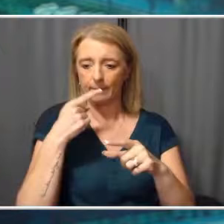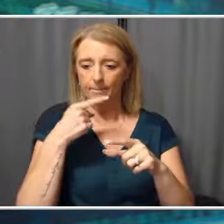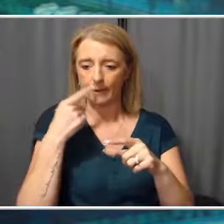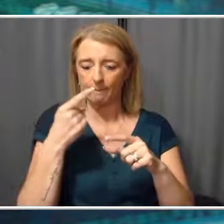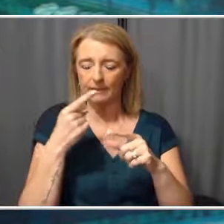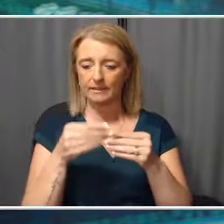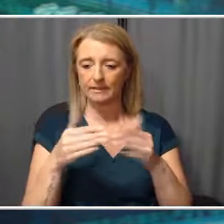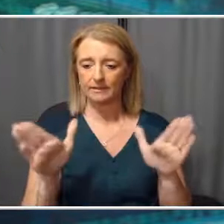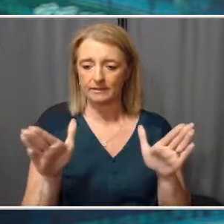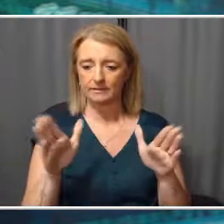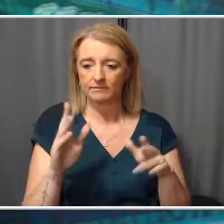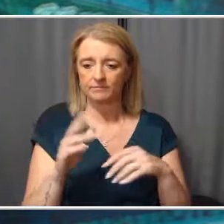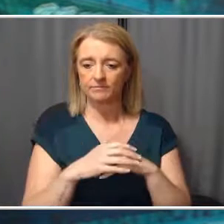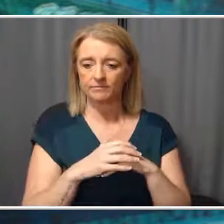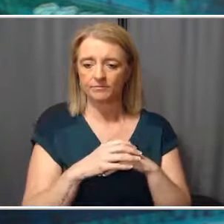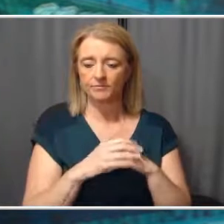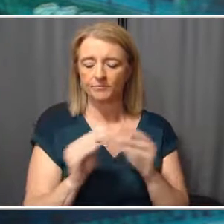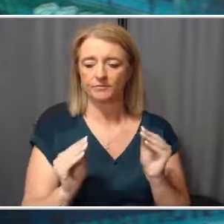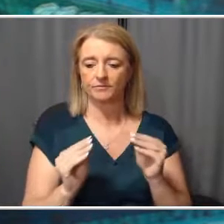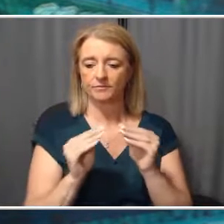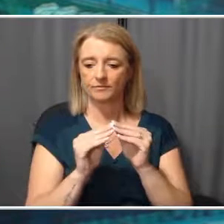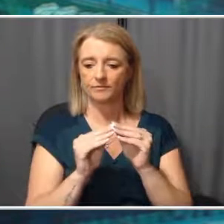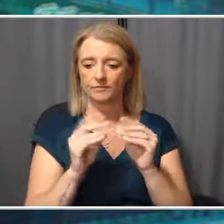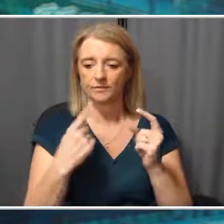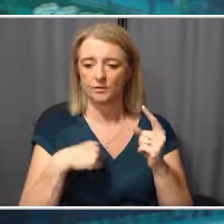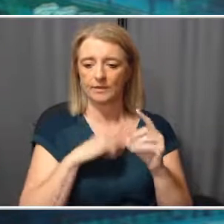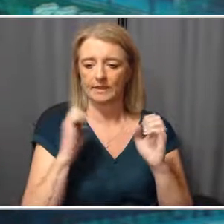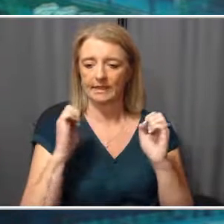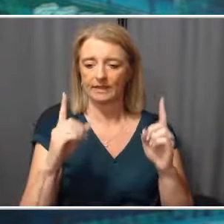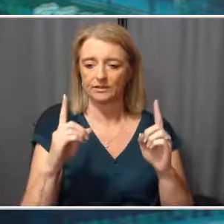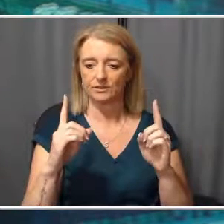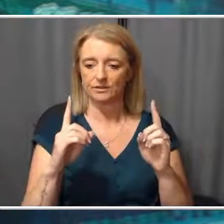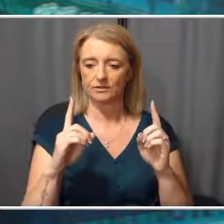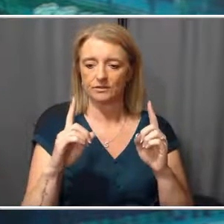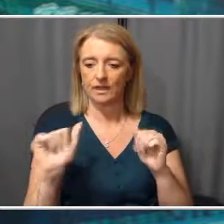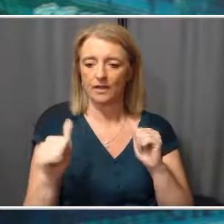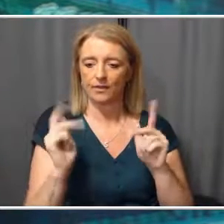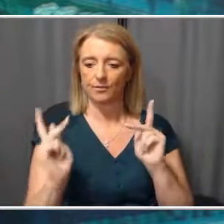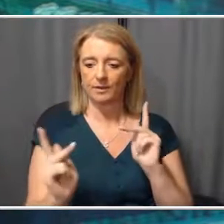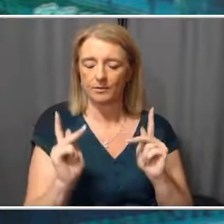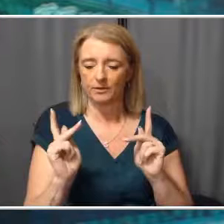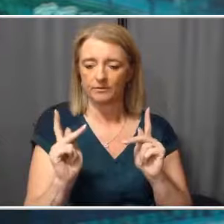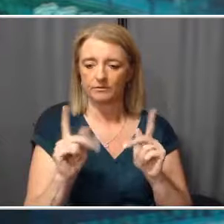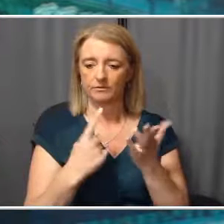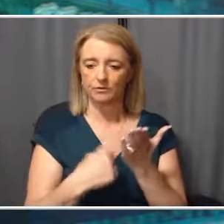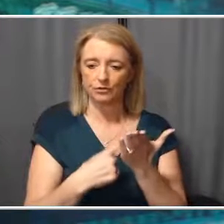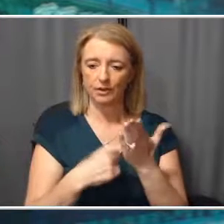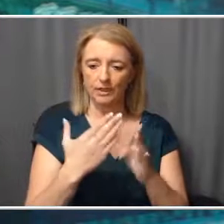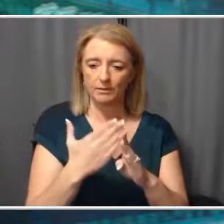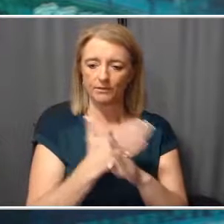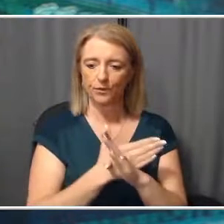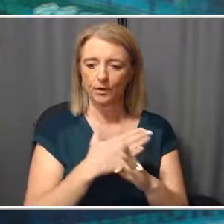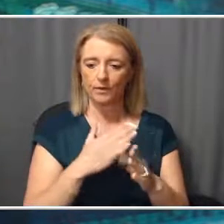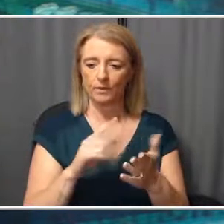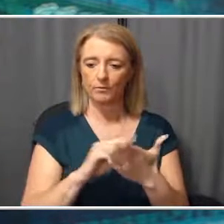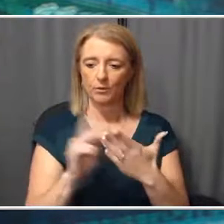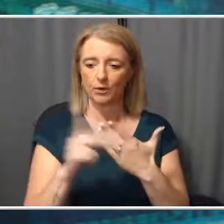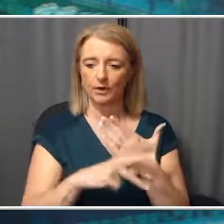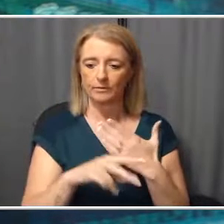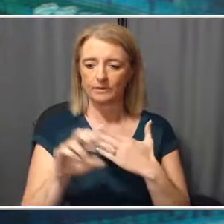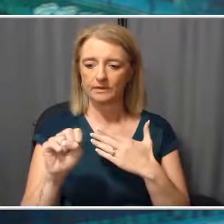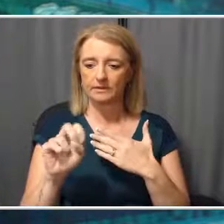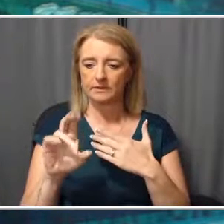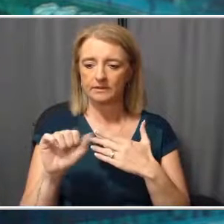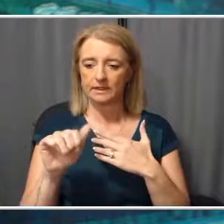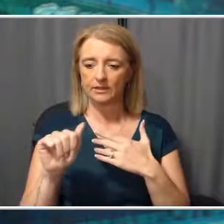audience. We've given Dr. Stites another week off next week, so I'm looking forward to being your host again next Wednesday on another edition of Open Mics with Dr.